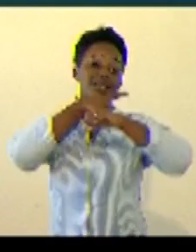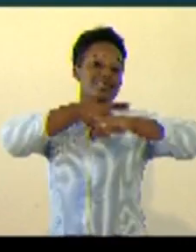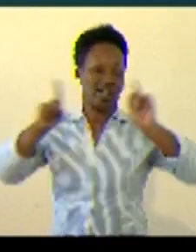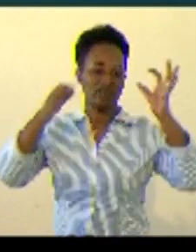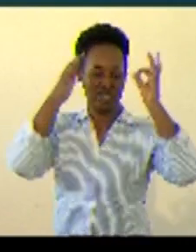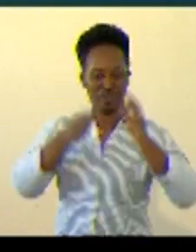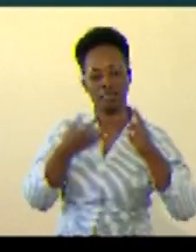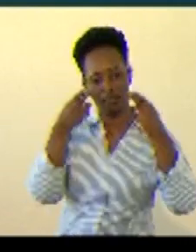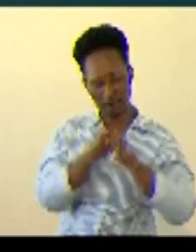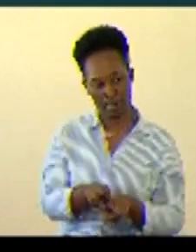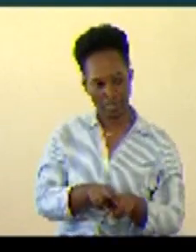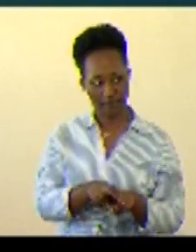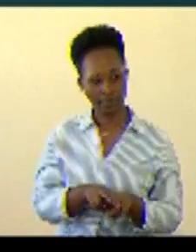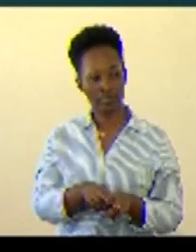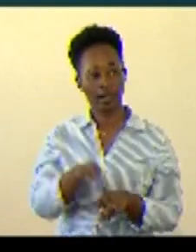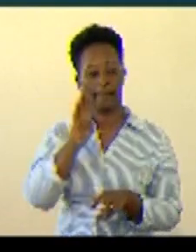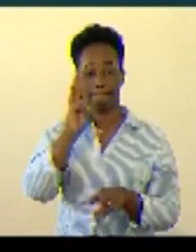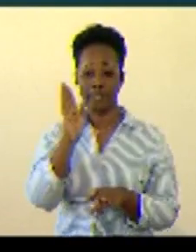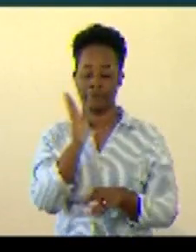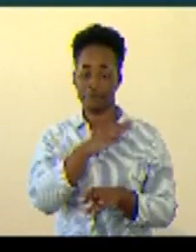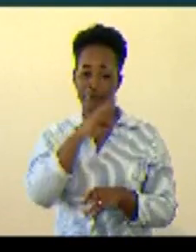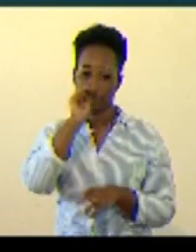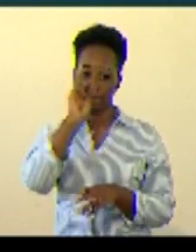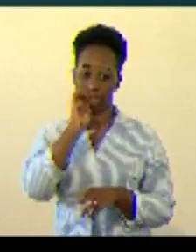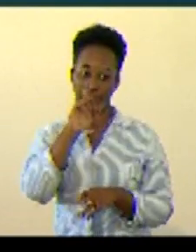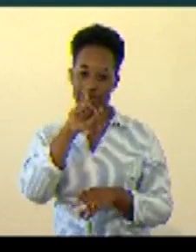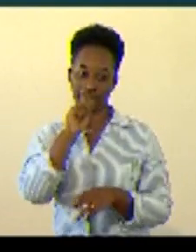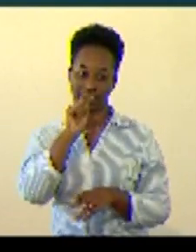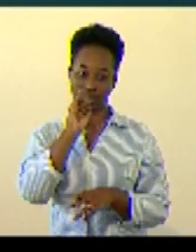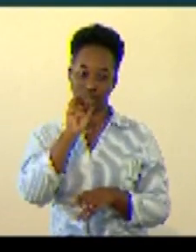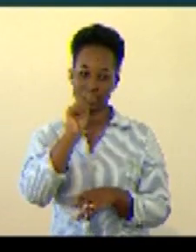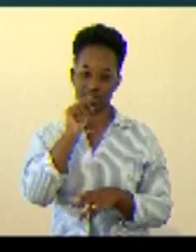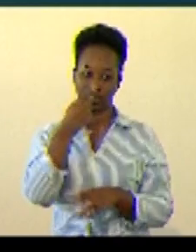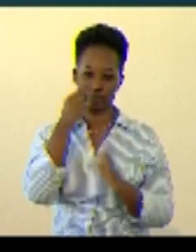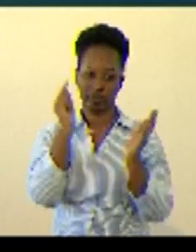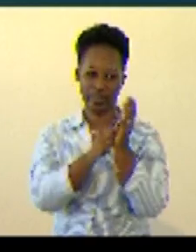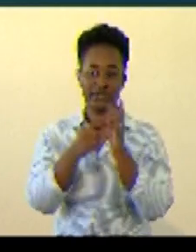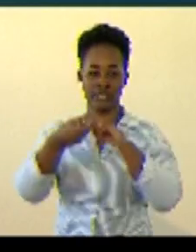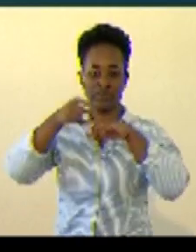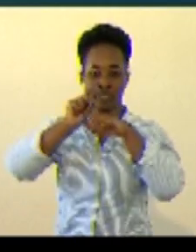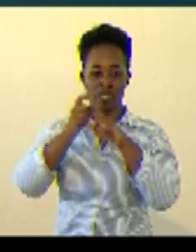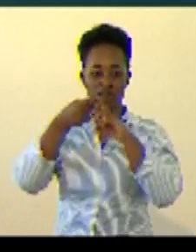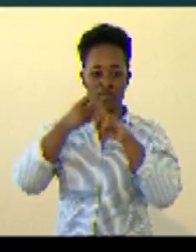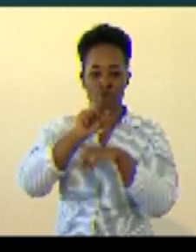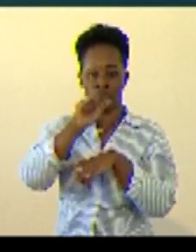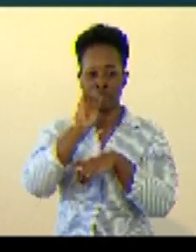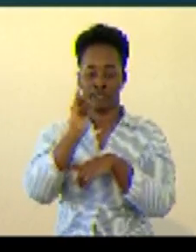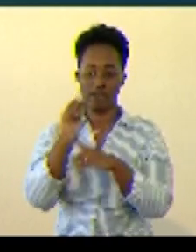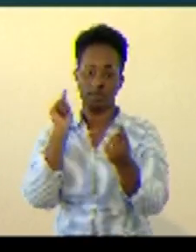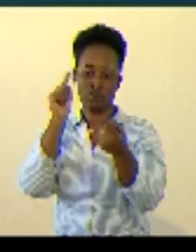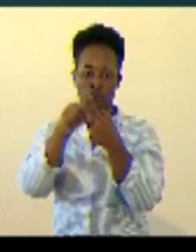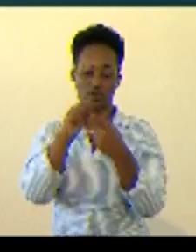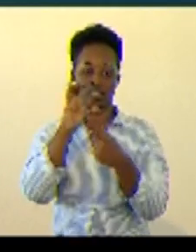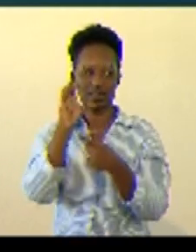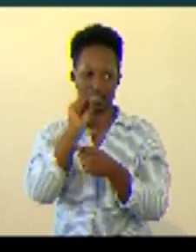happens. B, melting point increases from lithium to cesium. That is not right. We